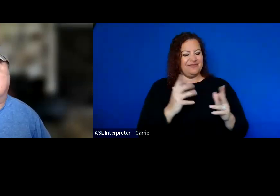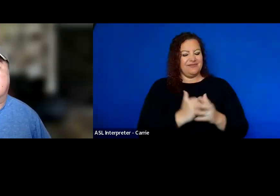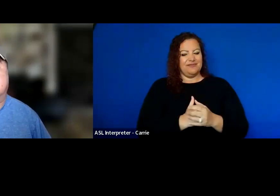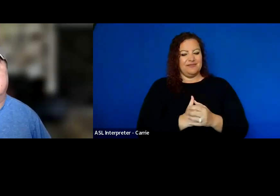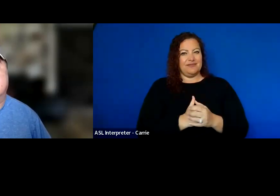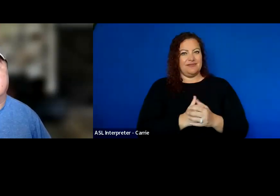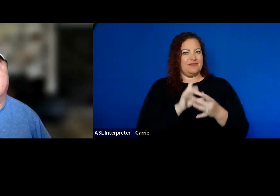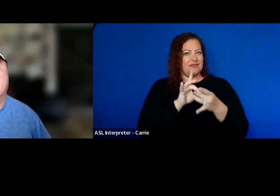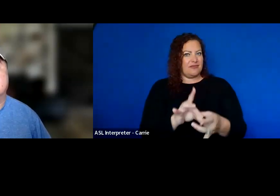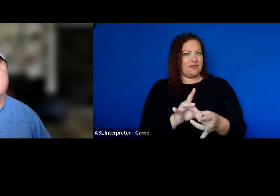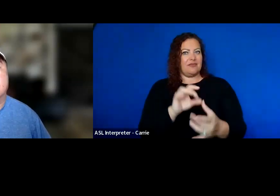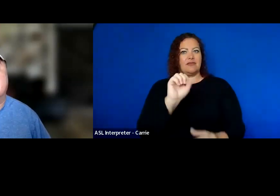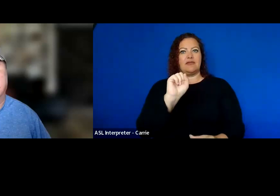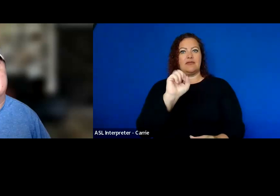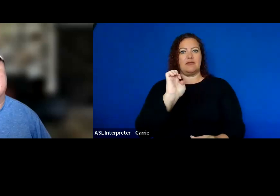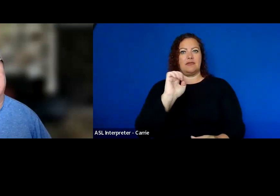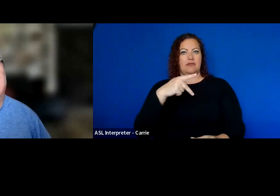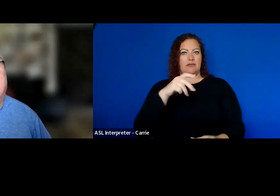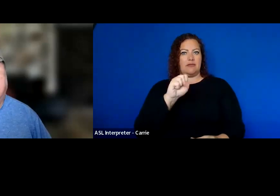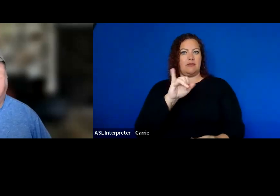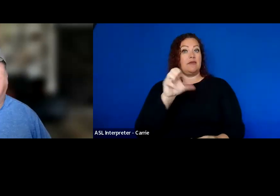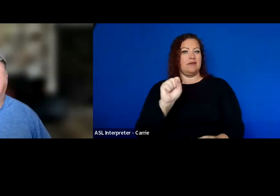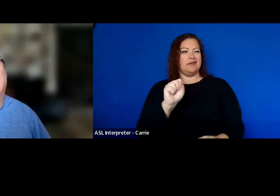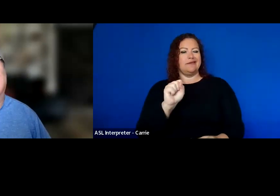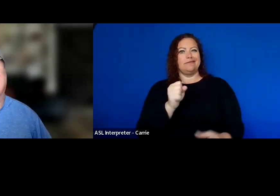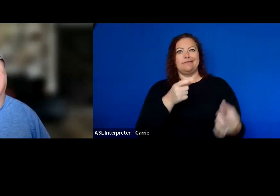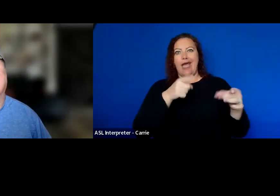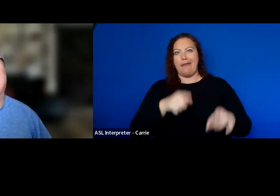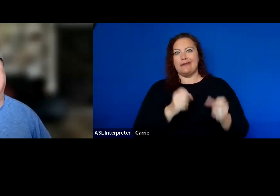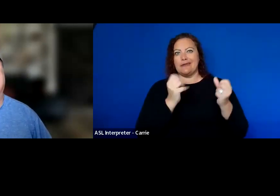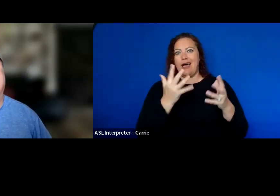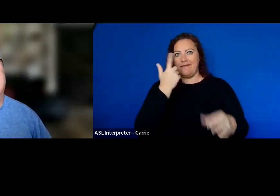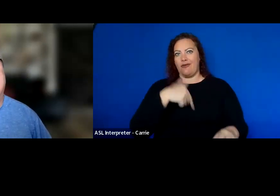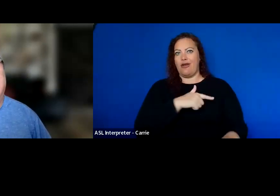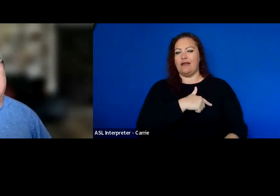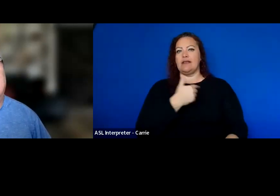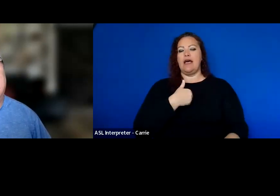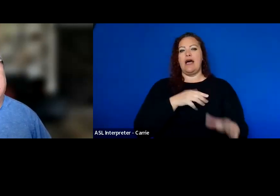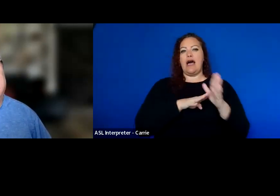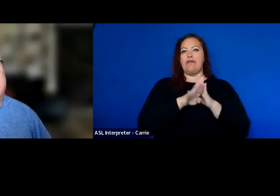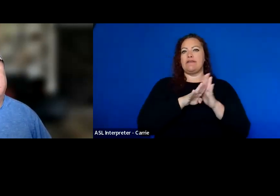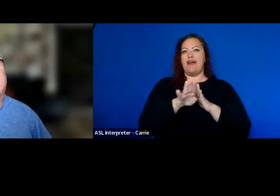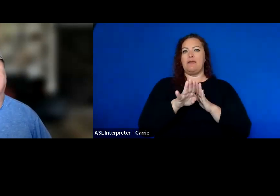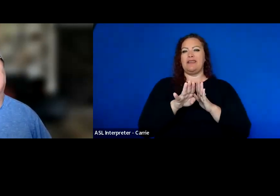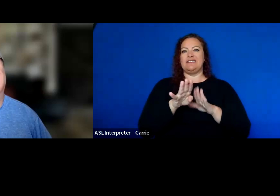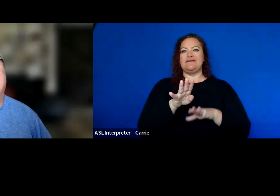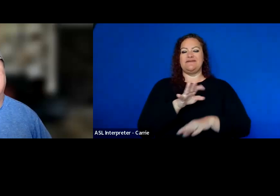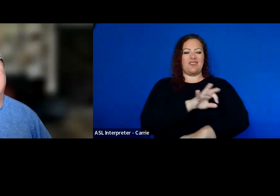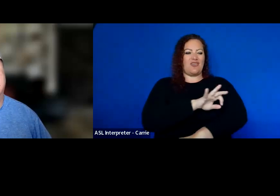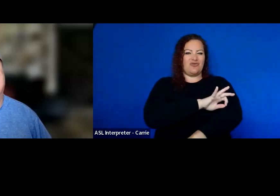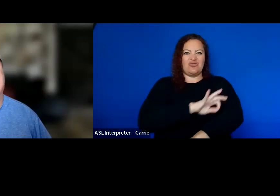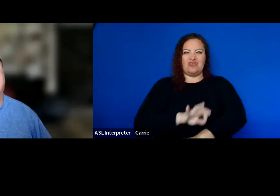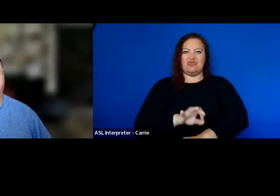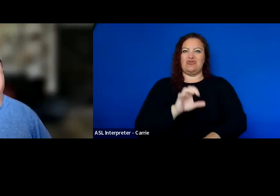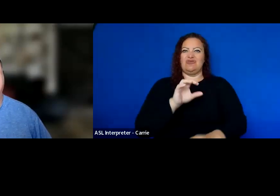due to sepsis, common thing for us. I was developing a sore in the hospital, which is